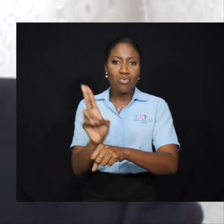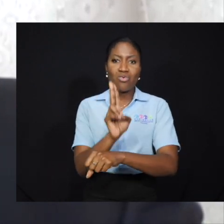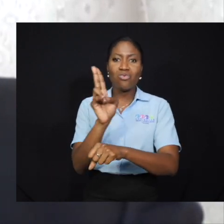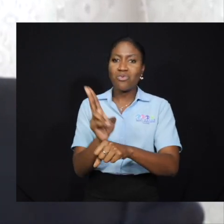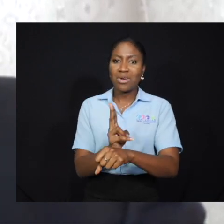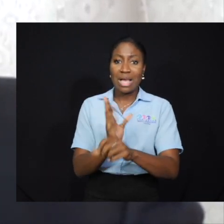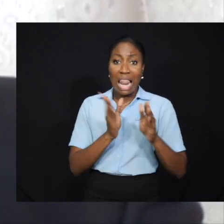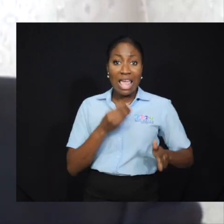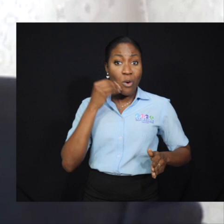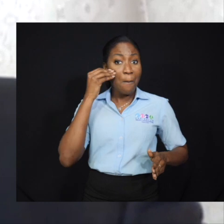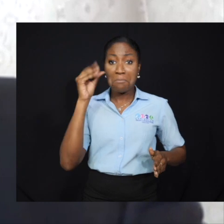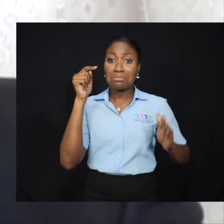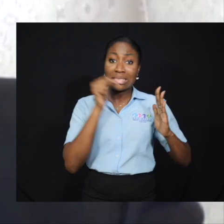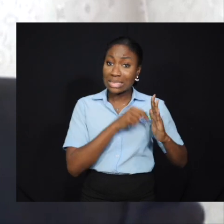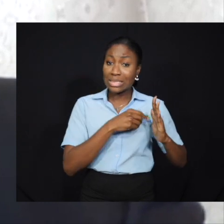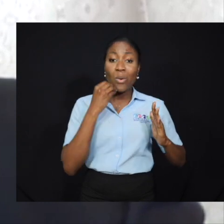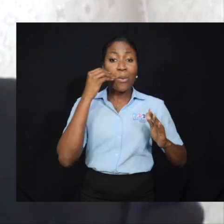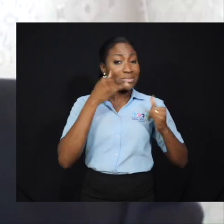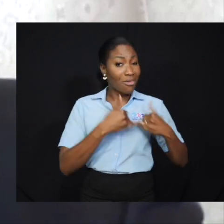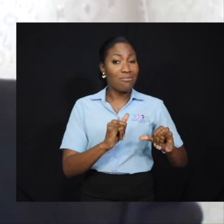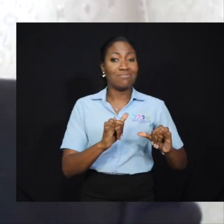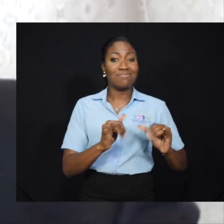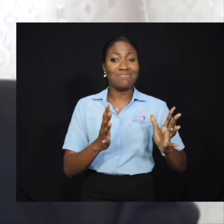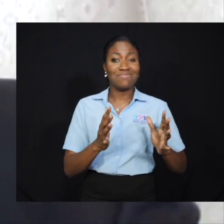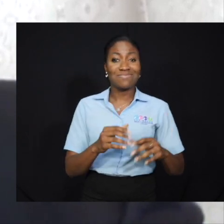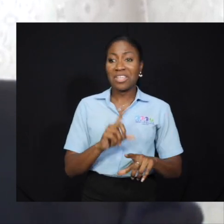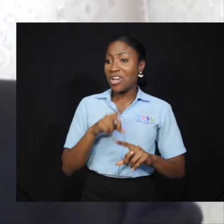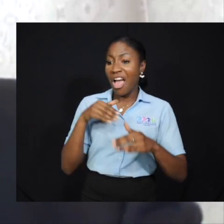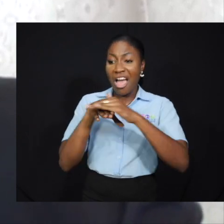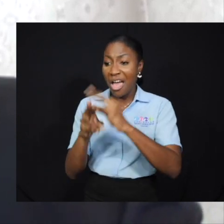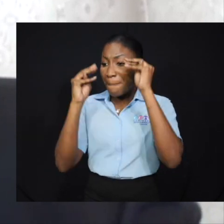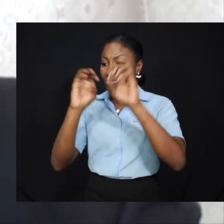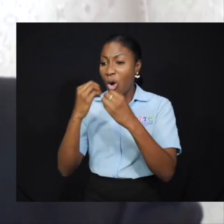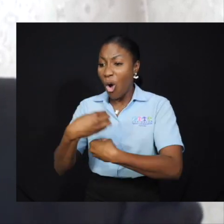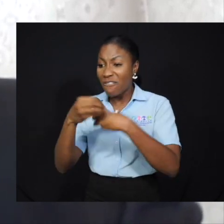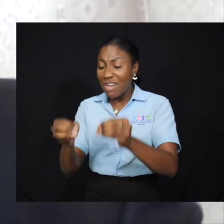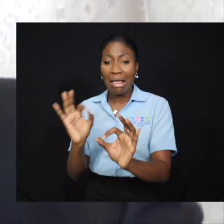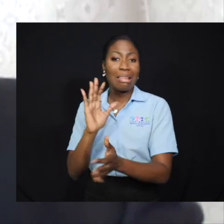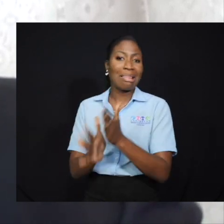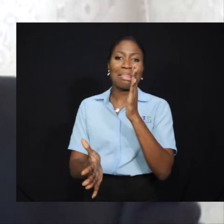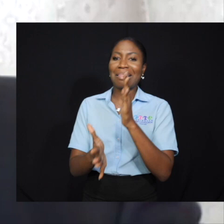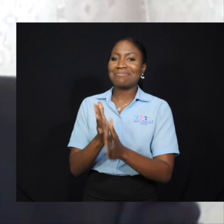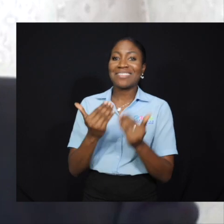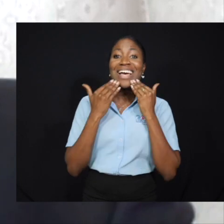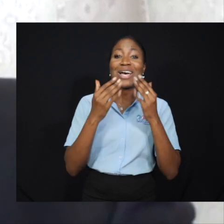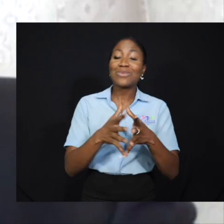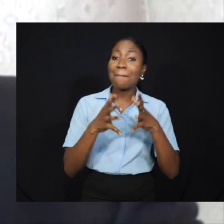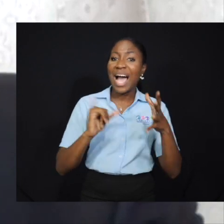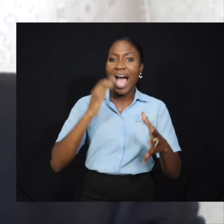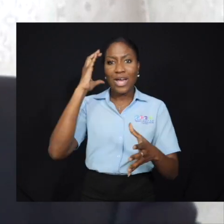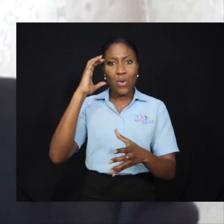availing themselves to these services without having to leave their homes or come into the service centers or into the